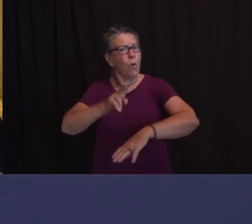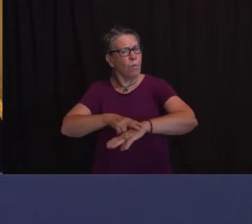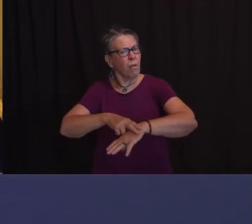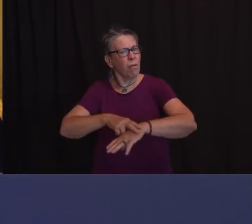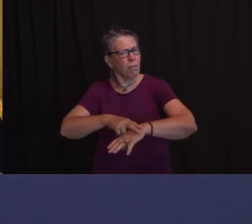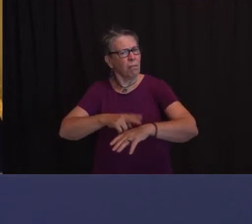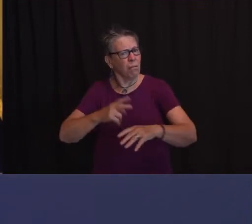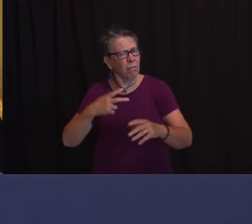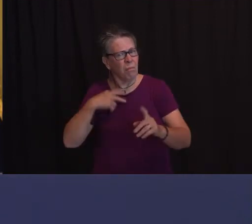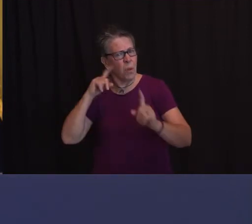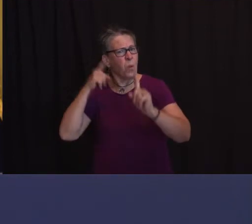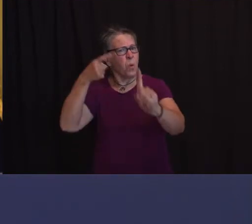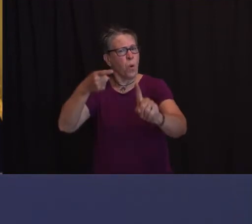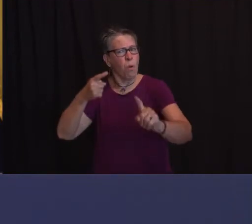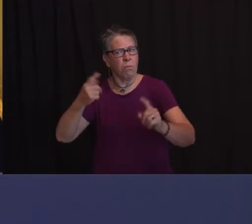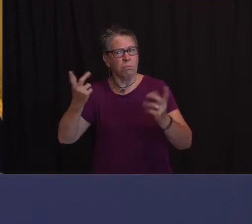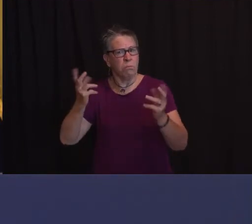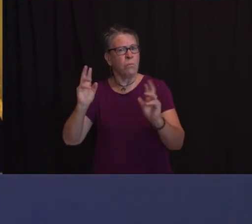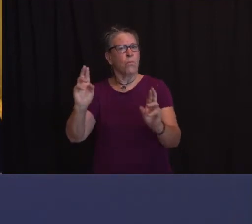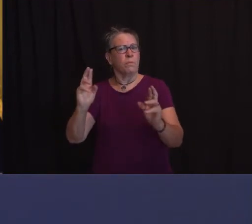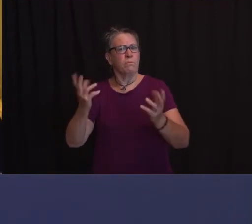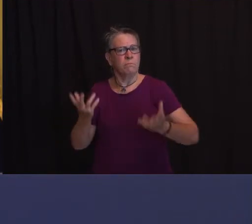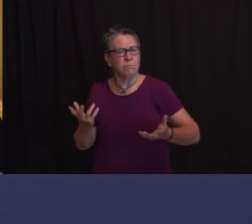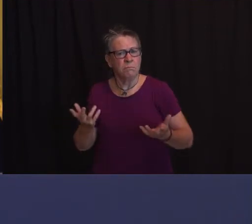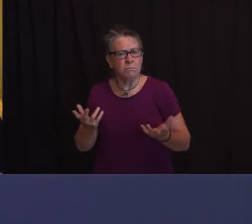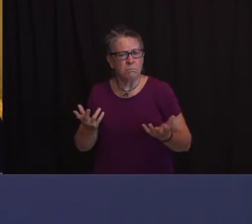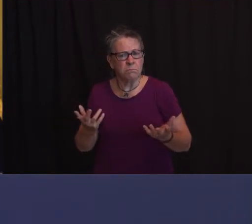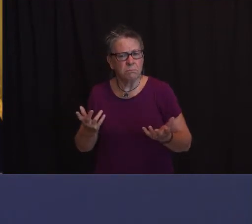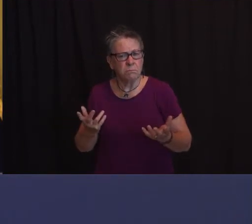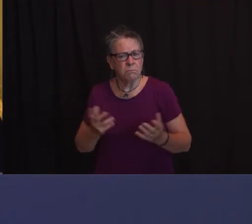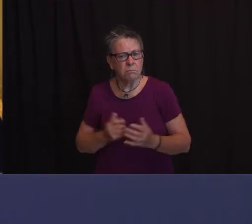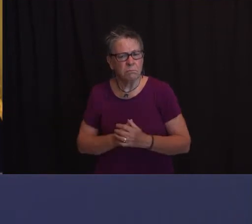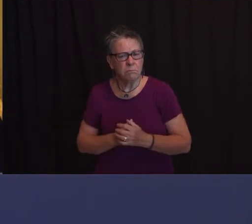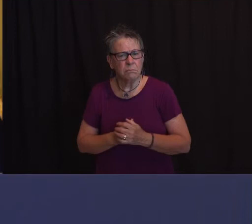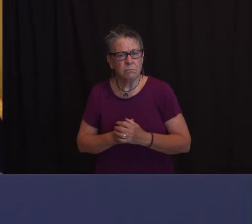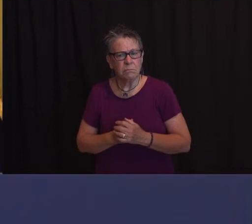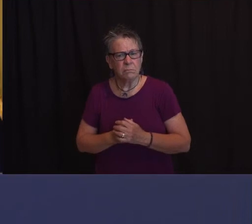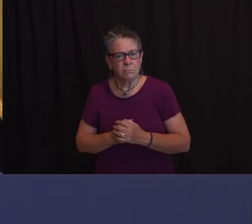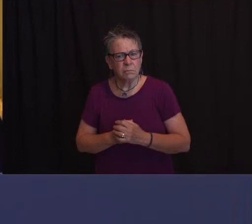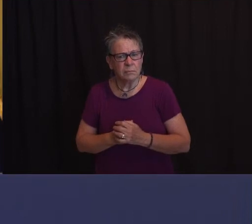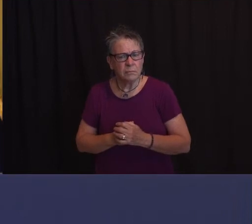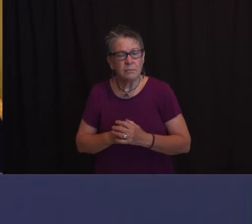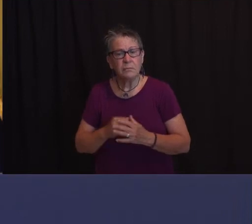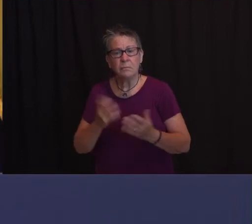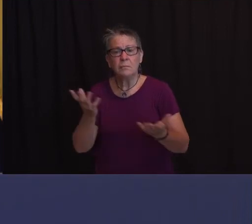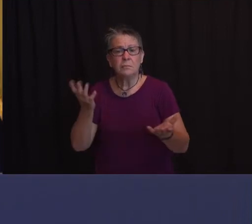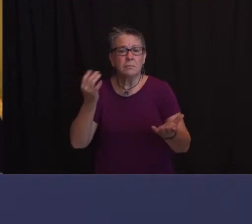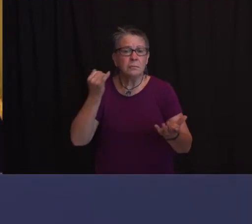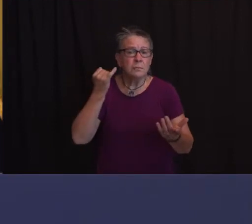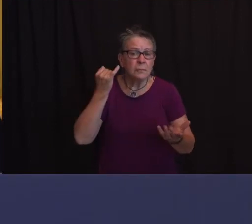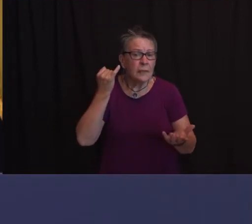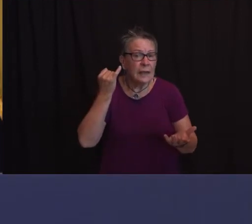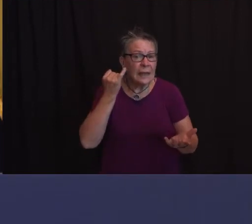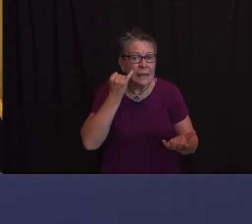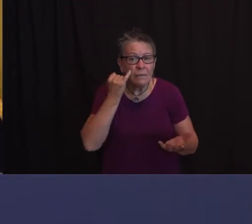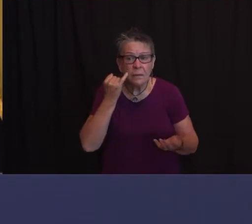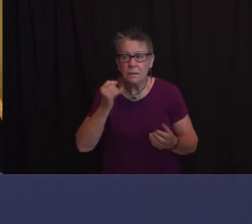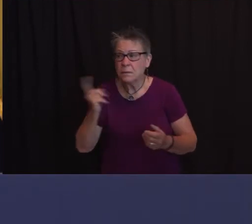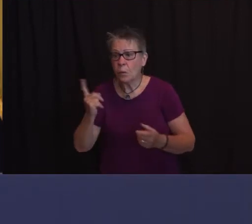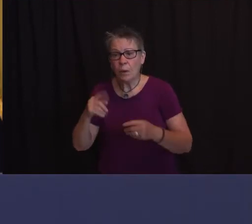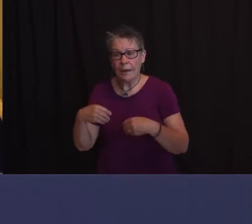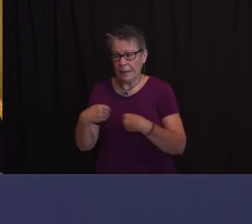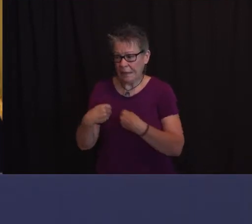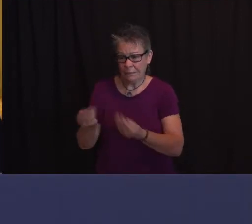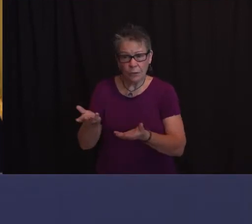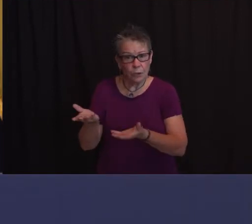being physically present is the difference between delivering the service or not. We've already been doing that. Motor vehicles obviously is a good example of